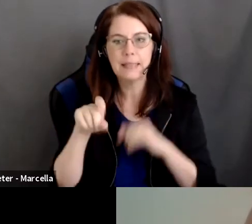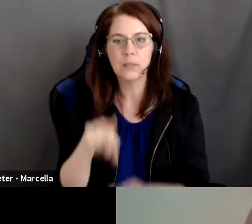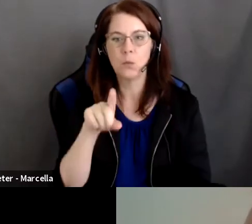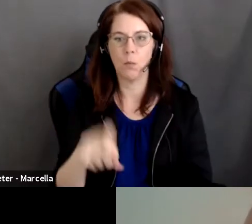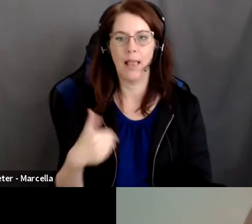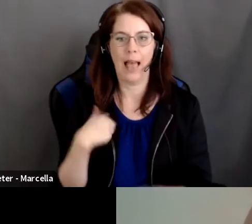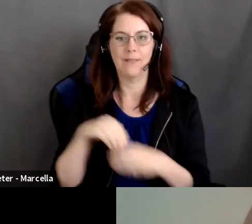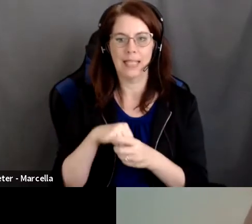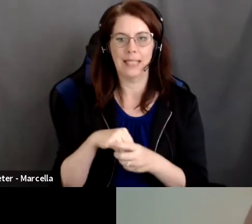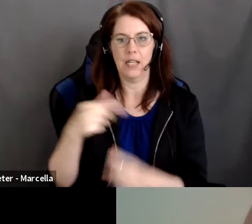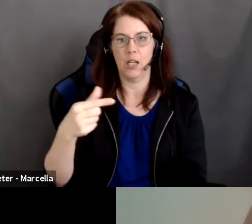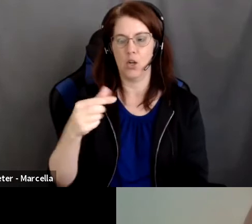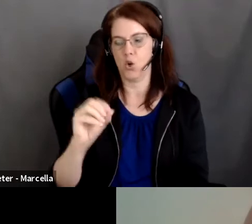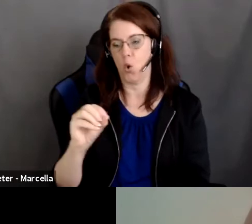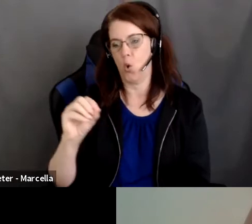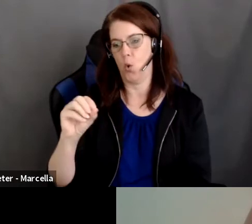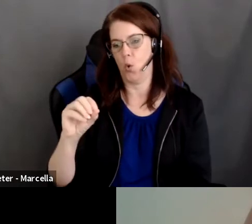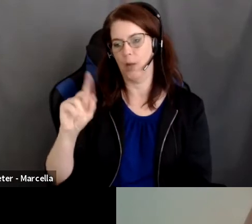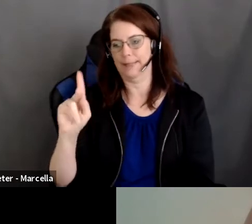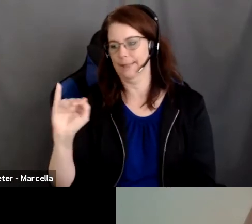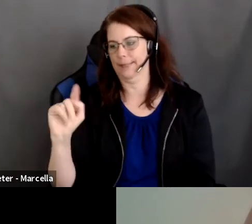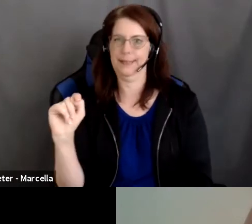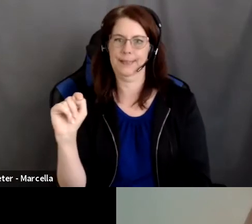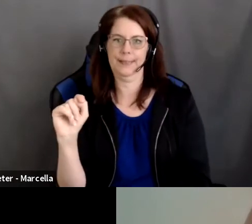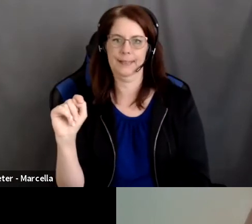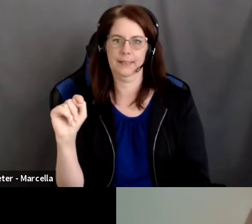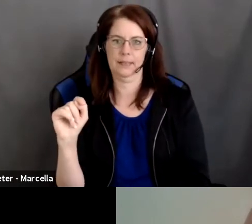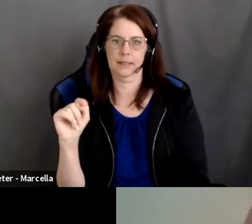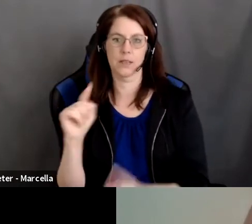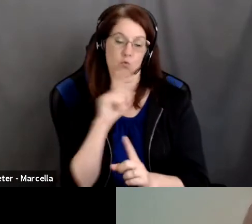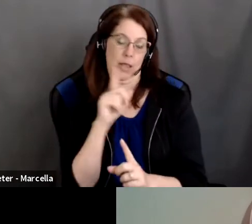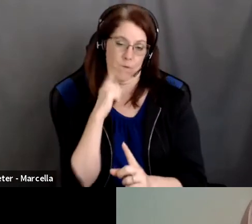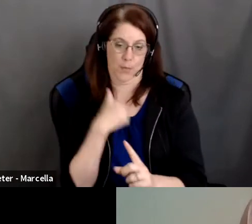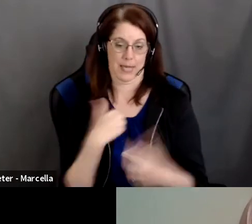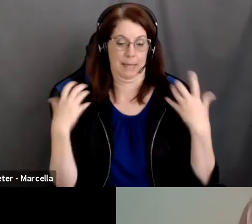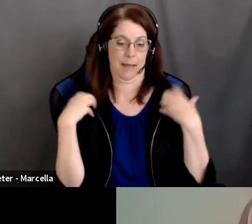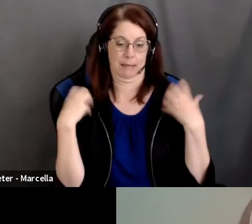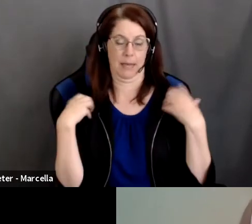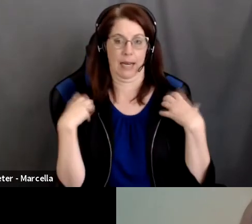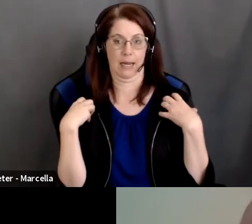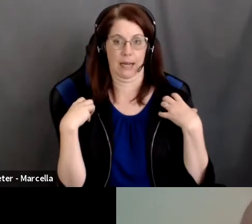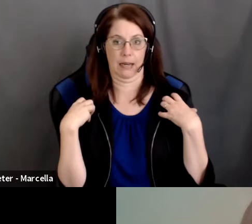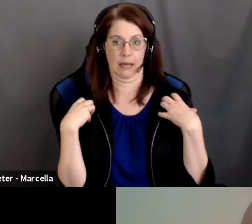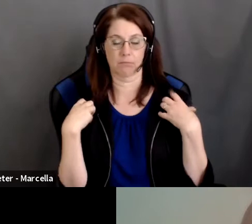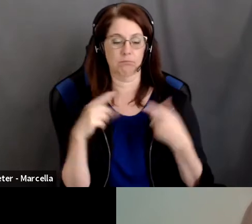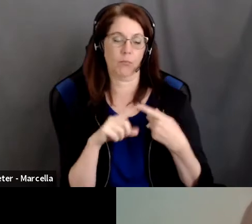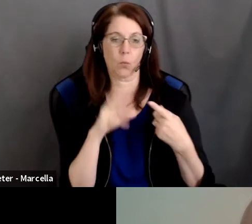in a go kit, which is to me a backpack. So I have some